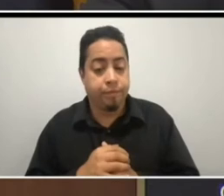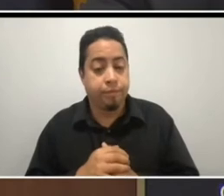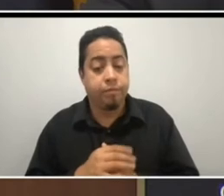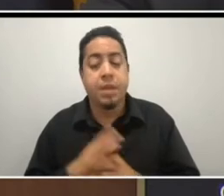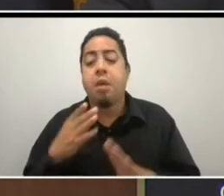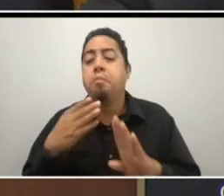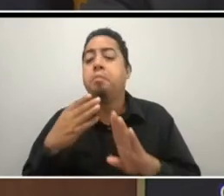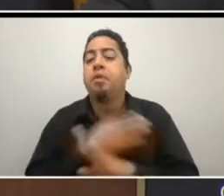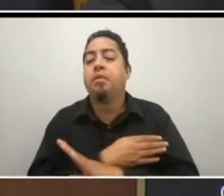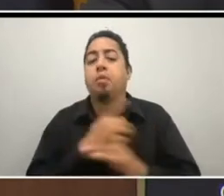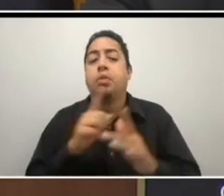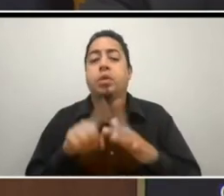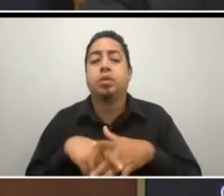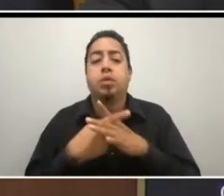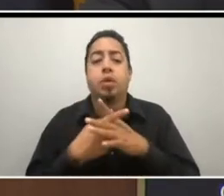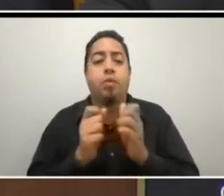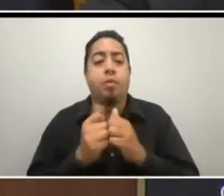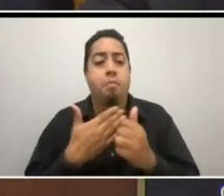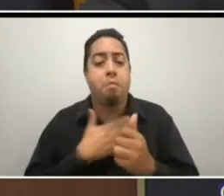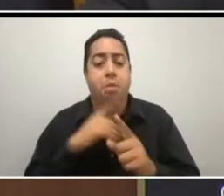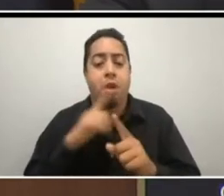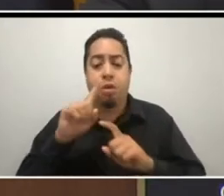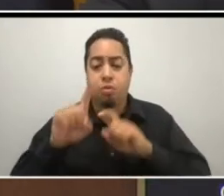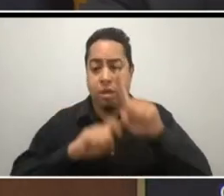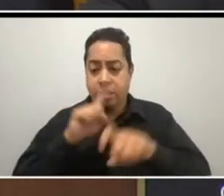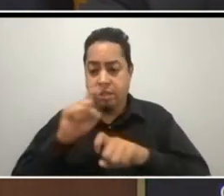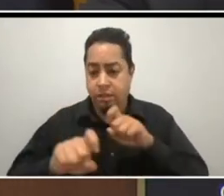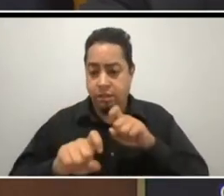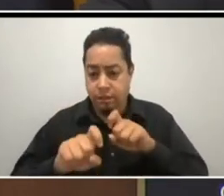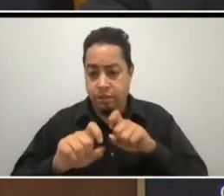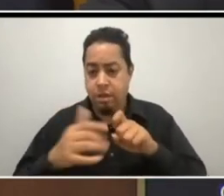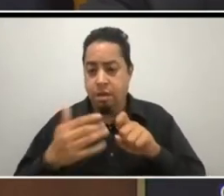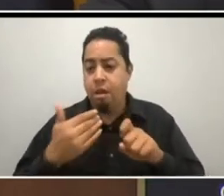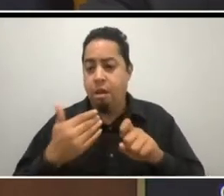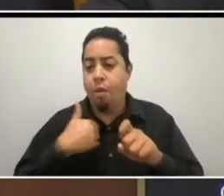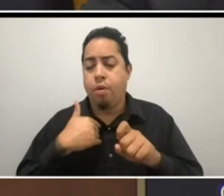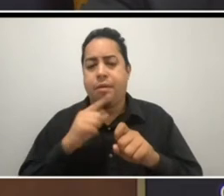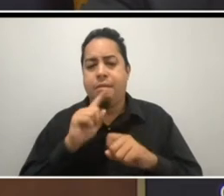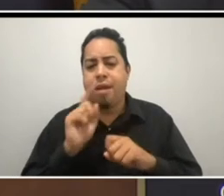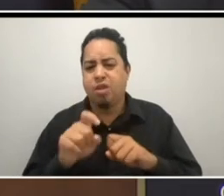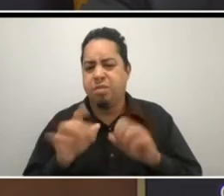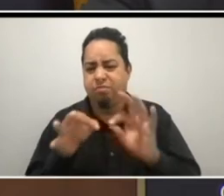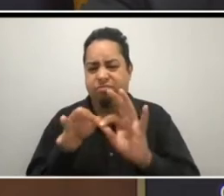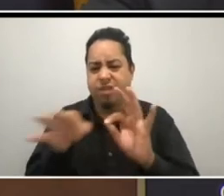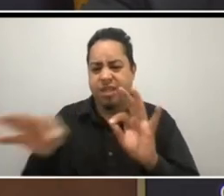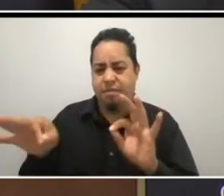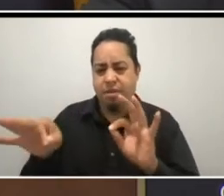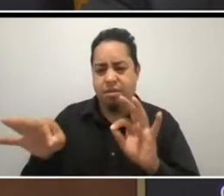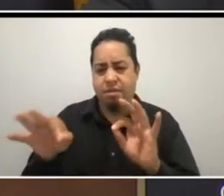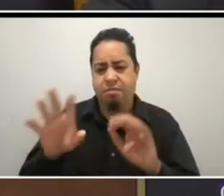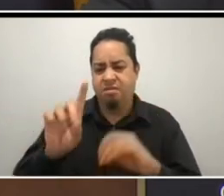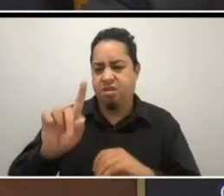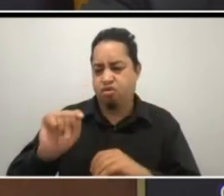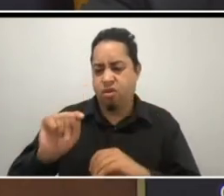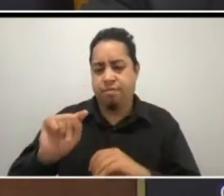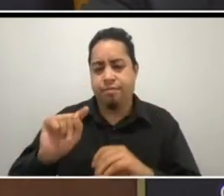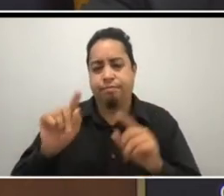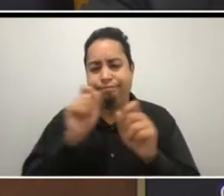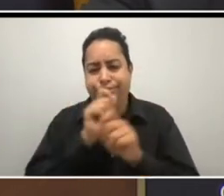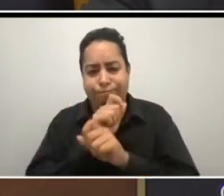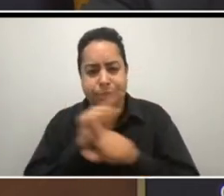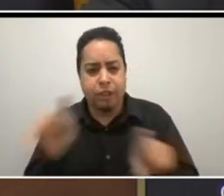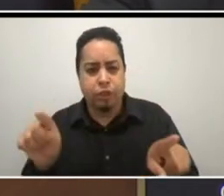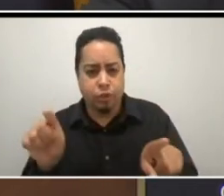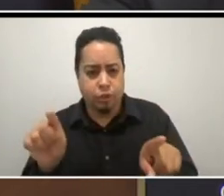with the questions that I had prepared for you, I wanted to ask you about a statement that former President Trump issued, which I received